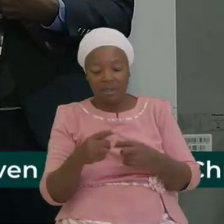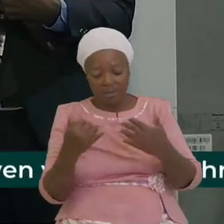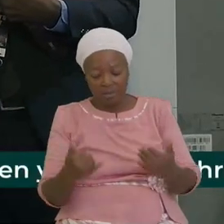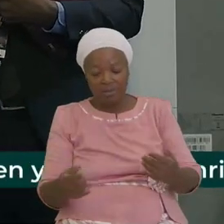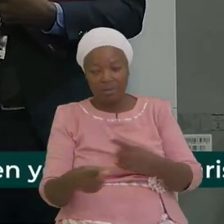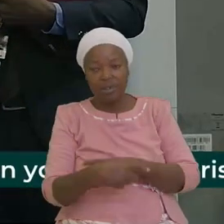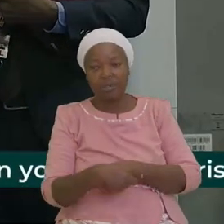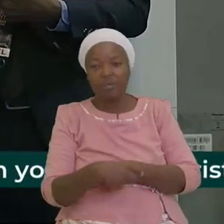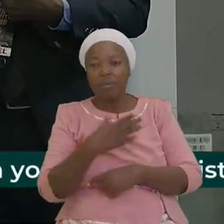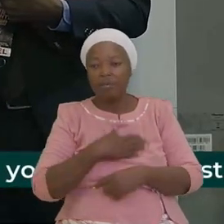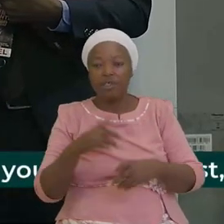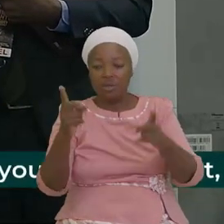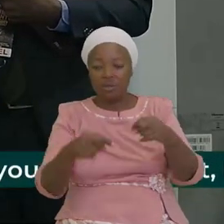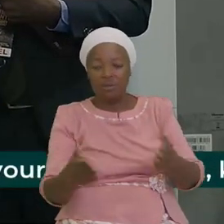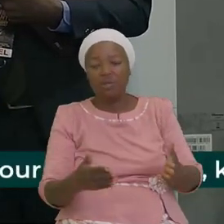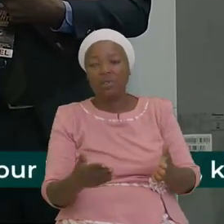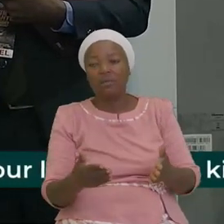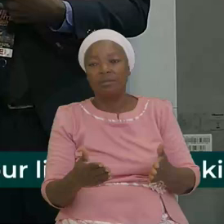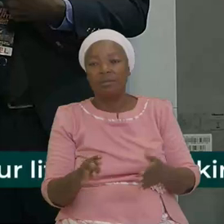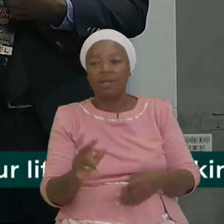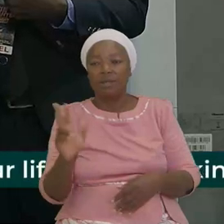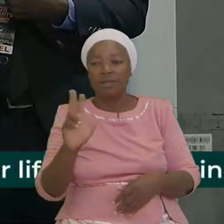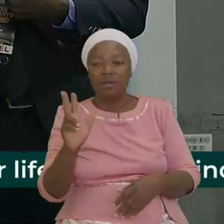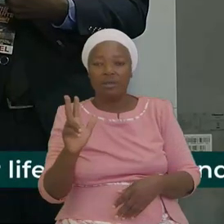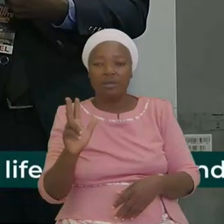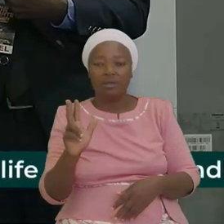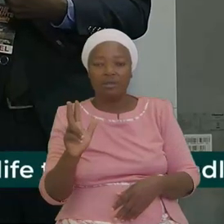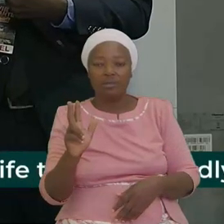village, tomorrow at 3 p.m.